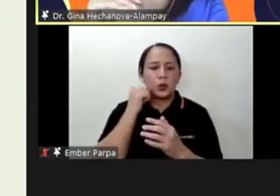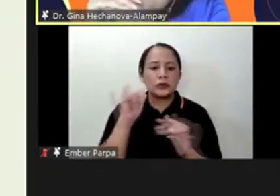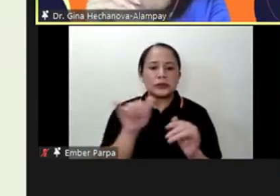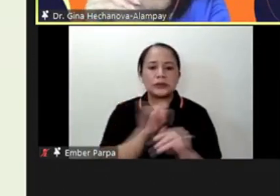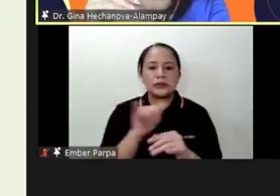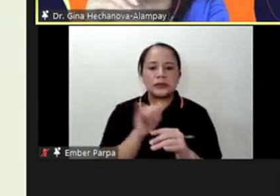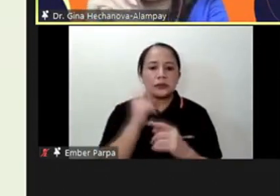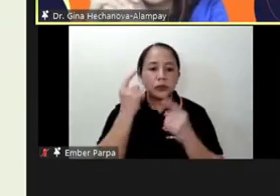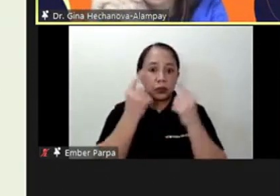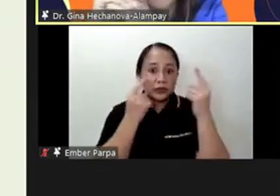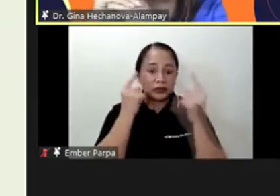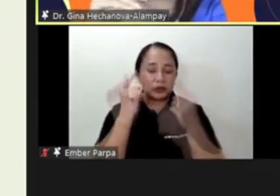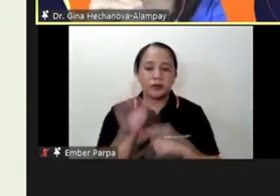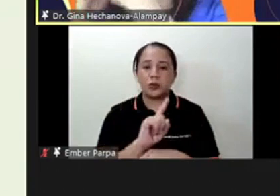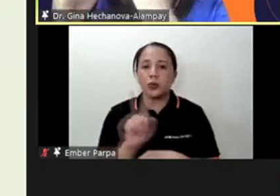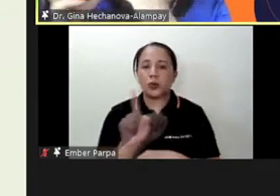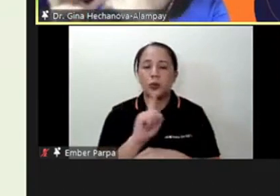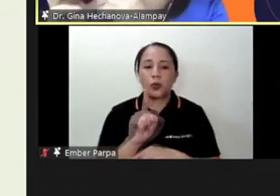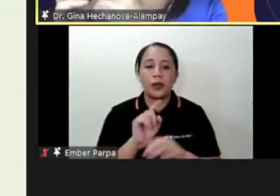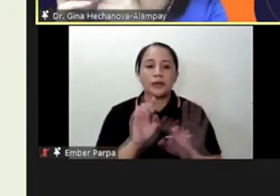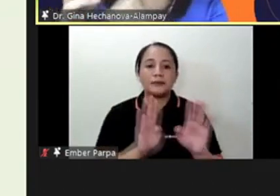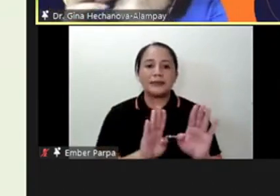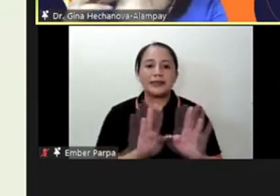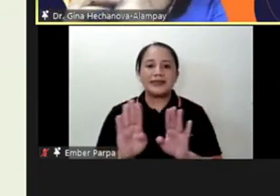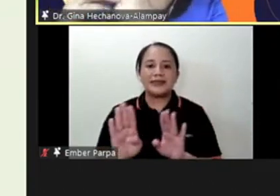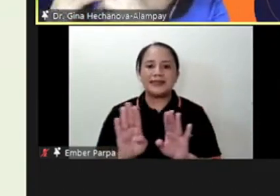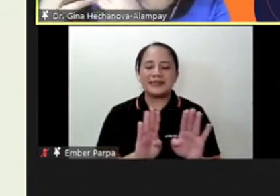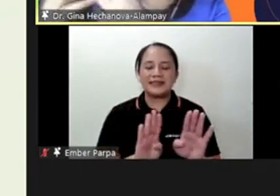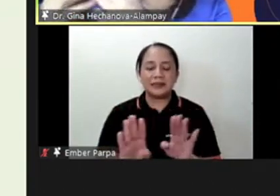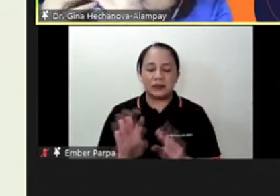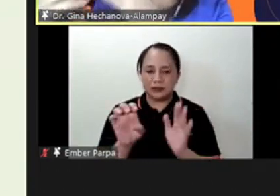of behavior, which means that even if you're not